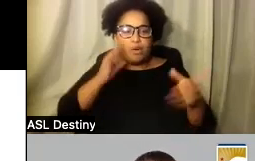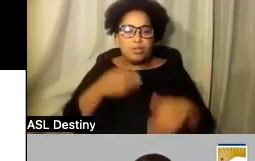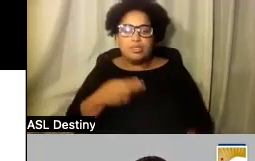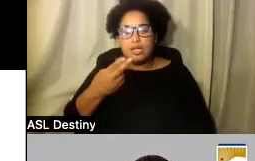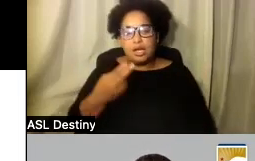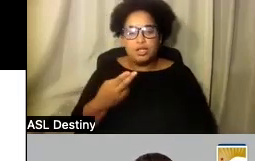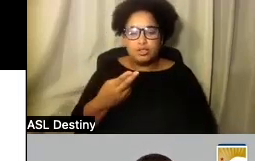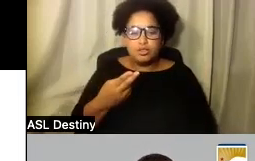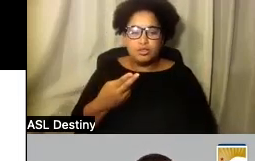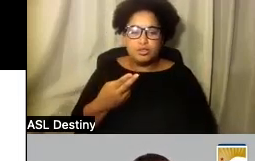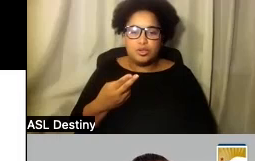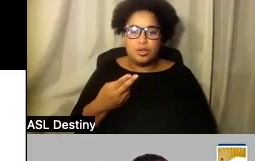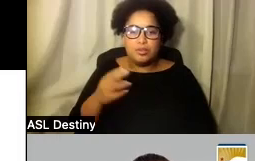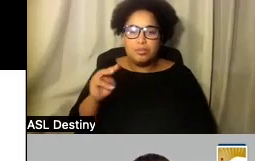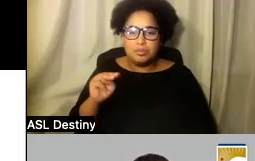most there.